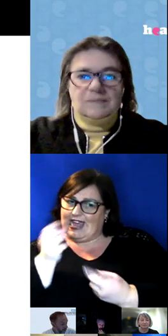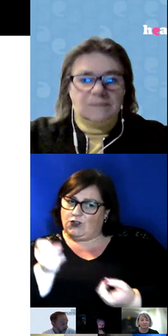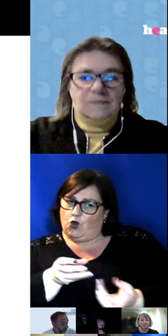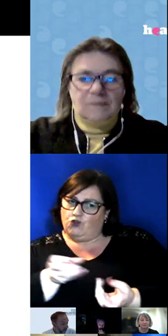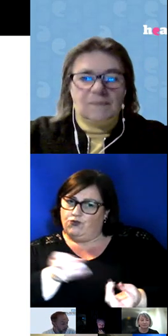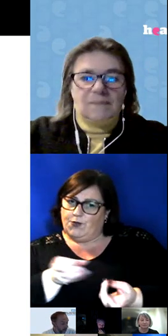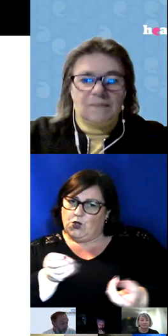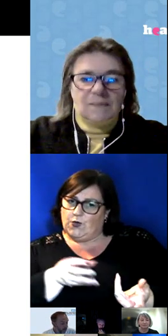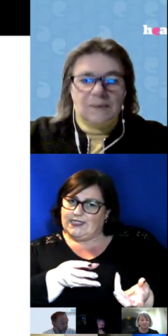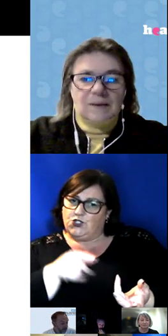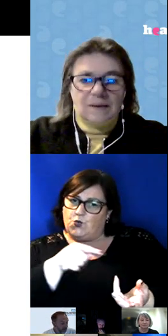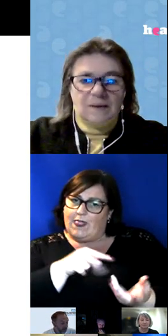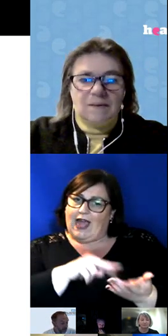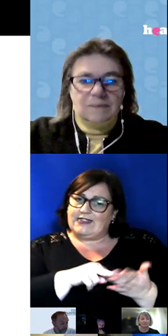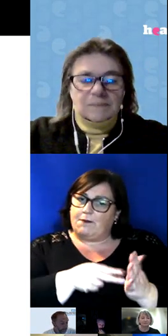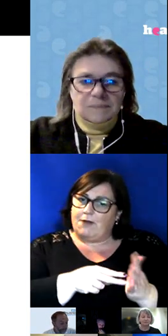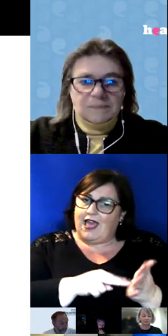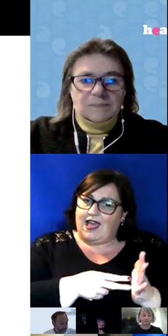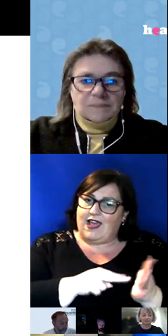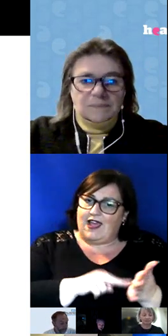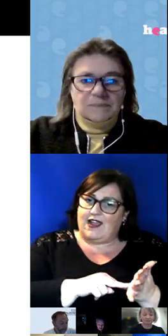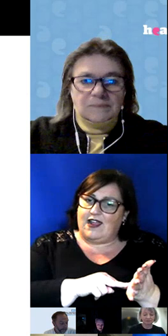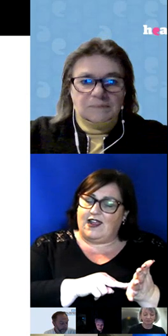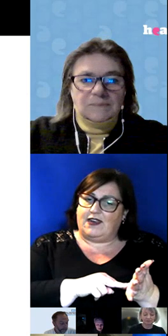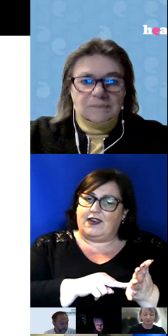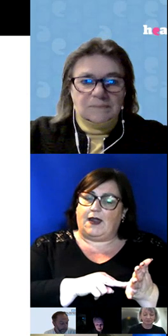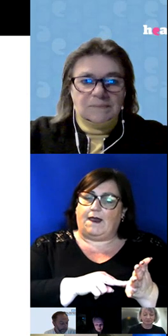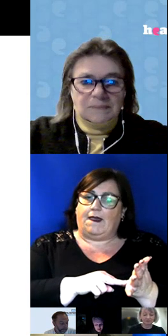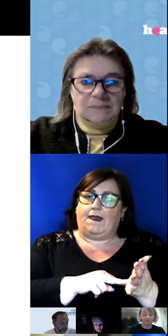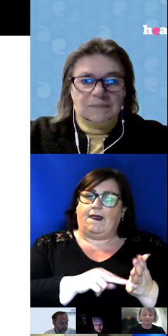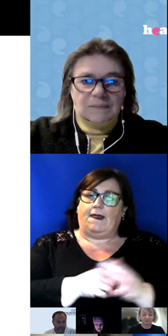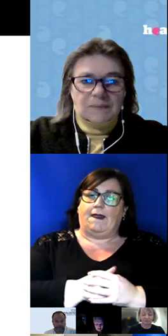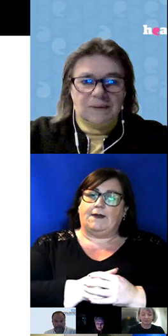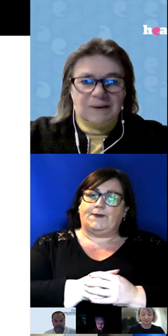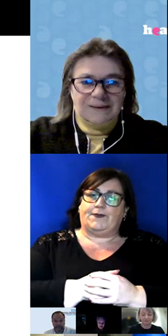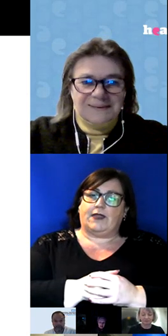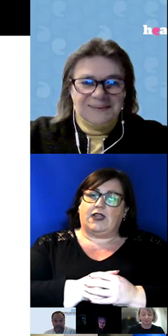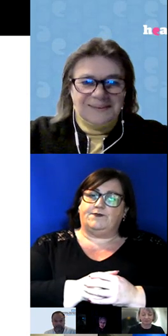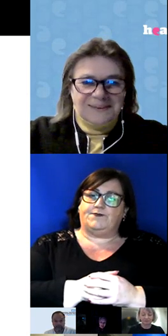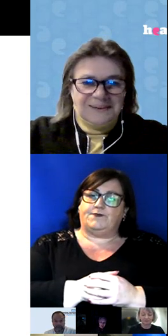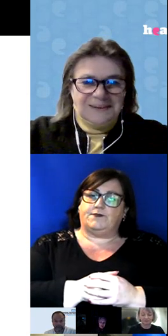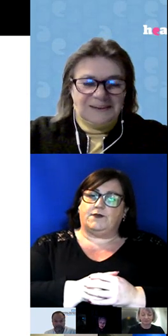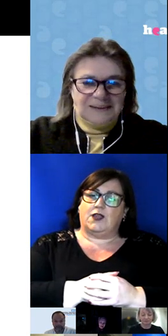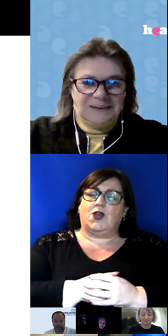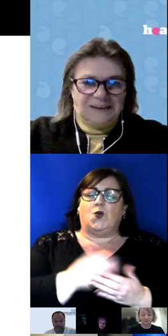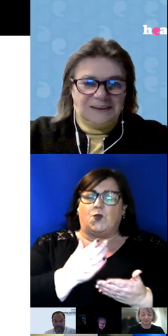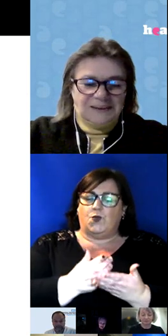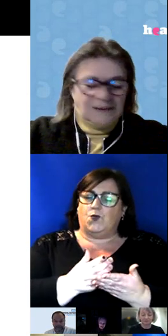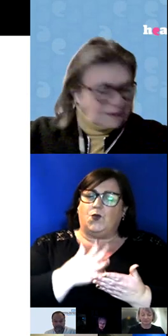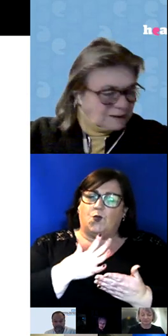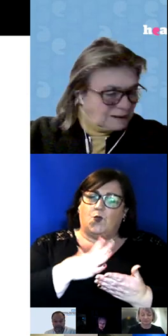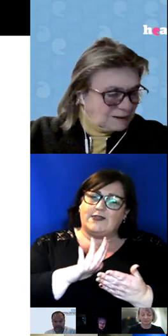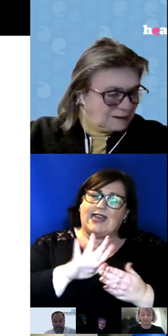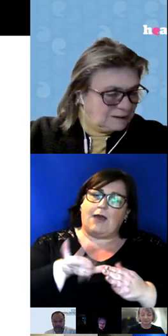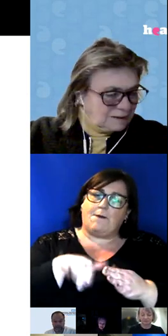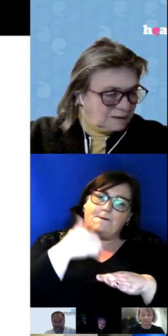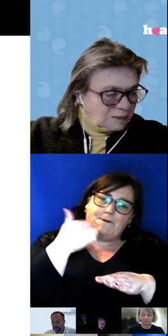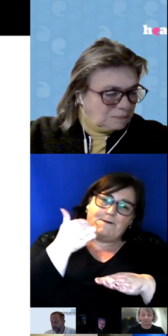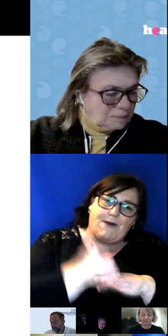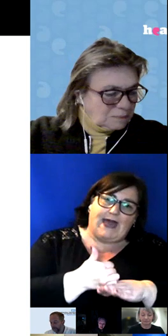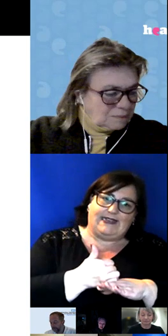and taking that sort of approach of proportionate universalism, if we can, so that there is that basic standard everywhere, and then